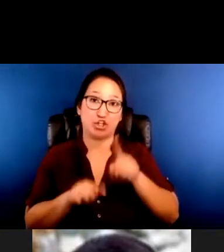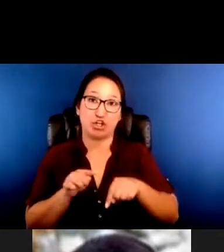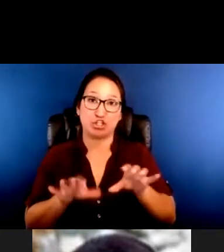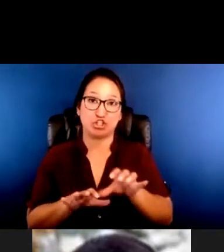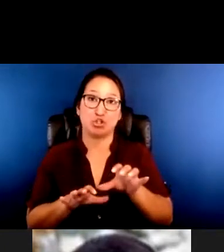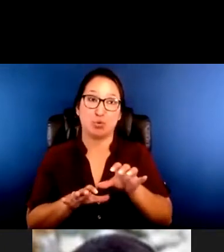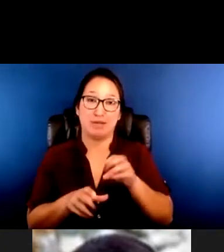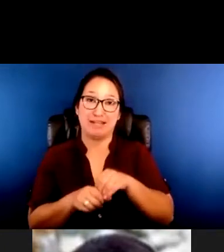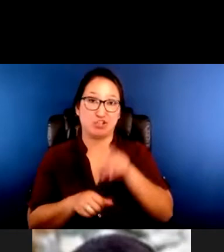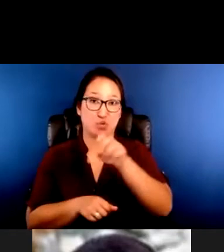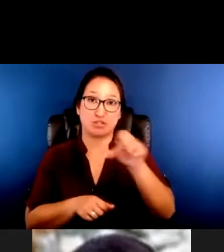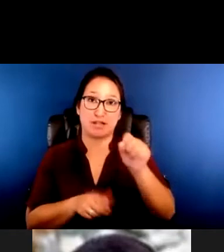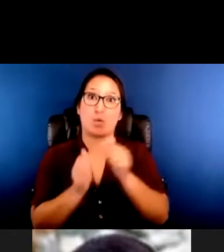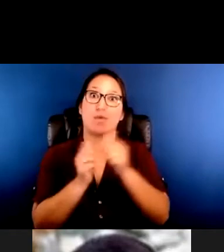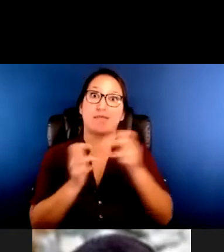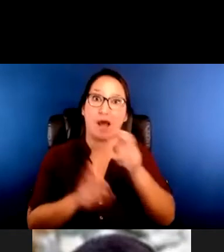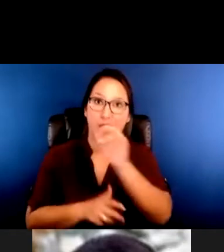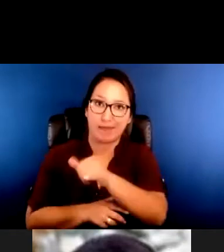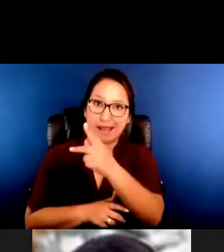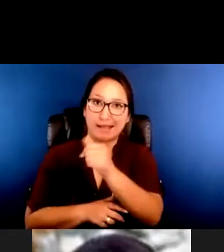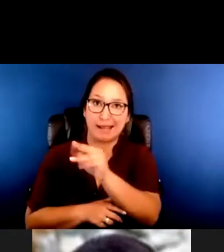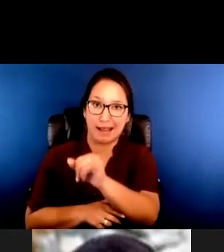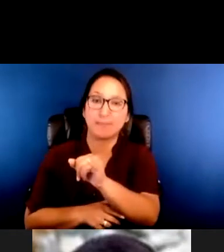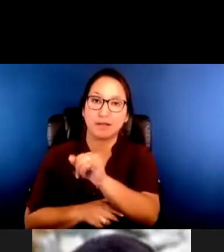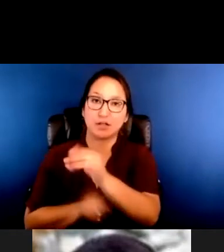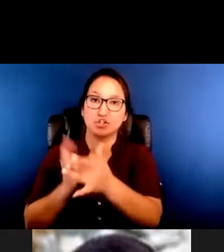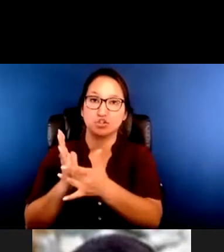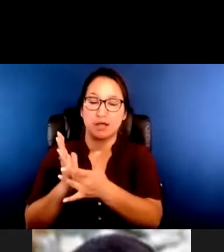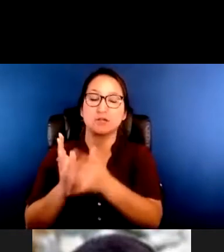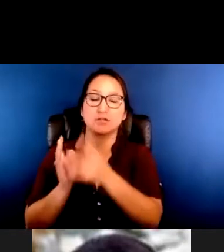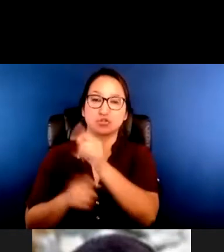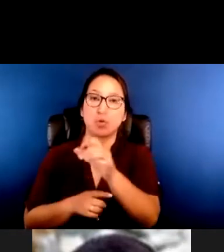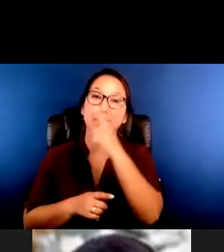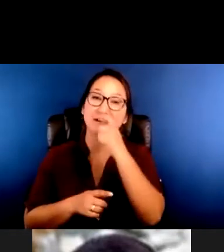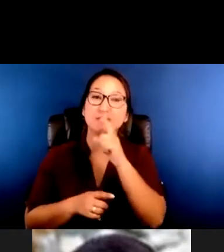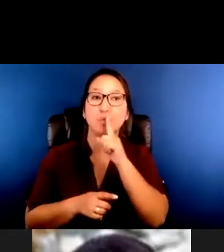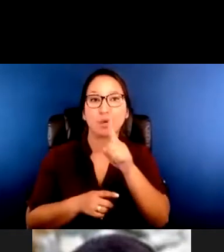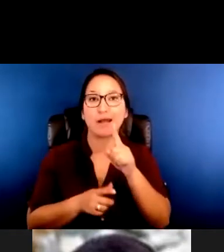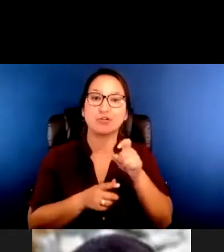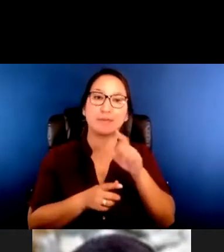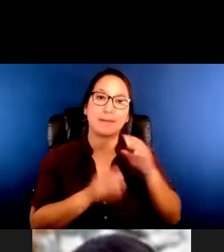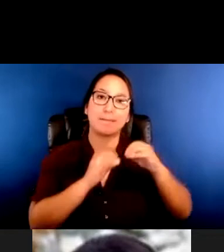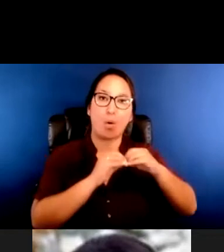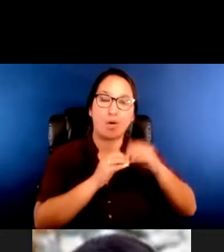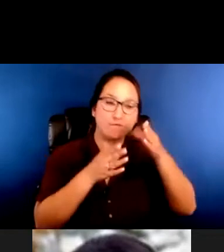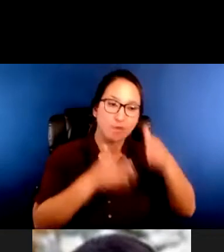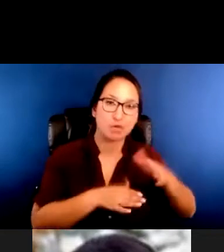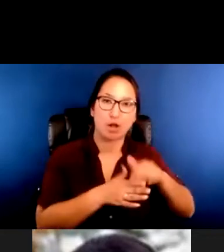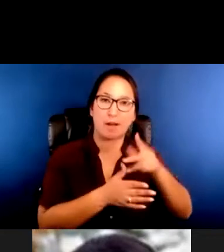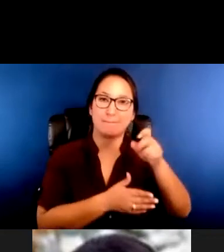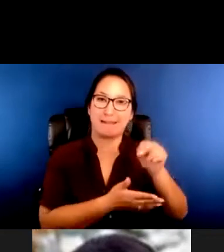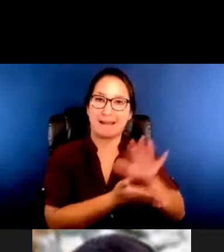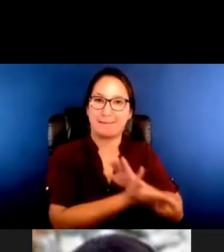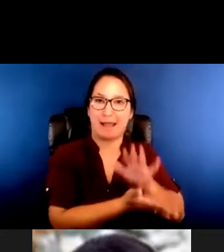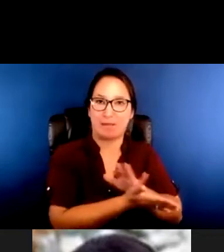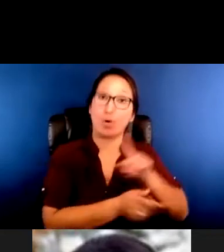because it would be more pen and paper type activity if we were all together. When that's gone, that became an